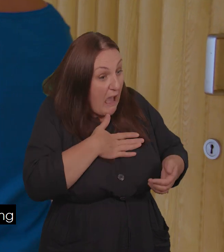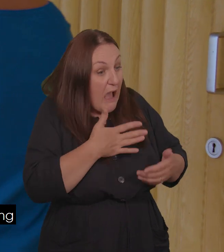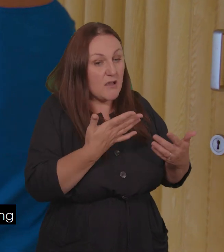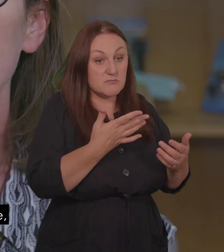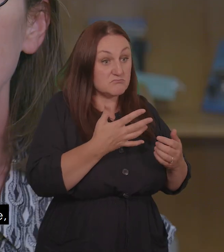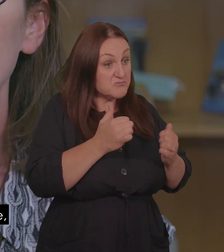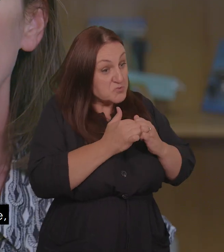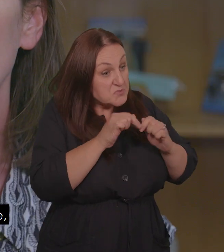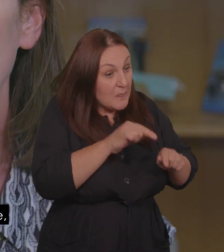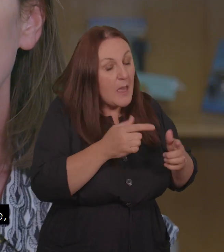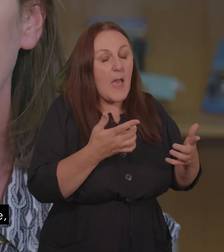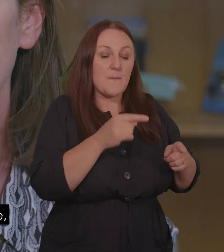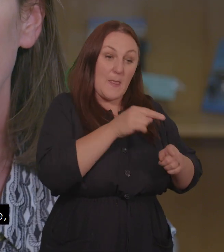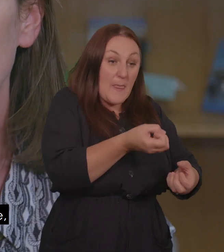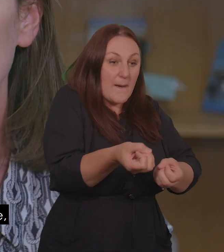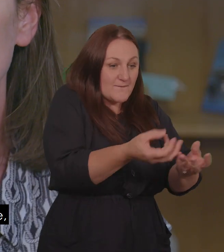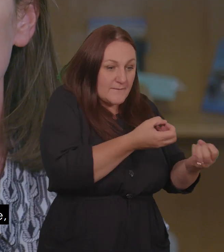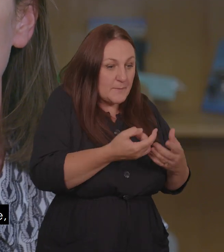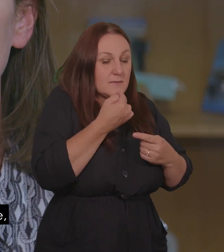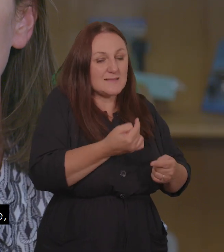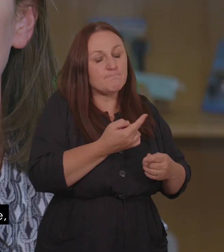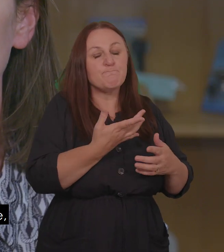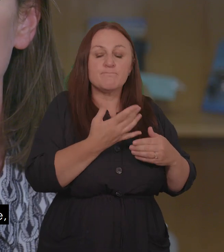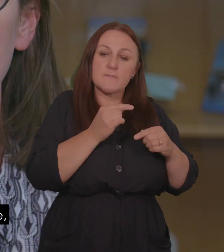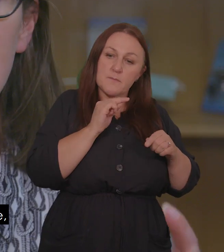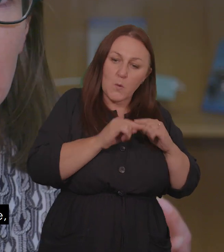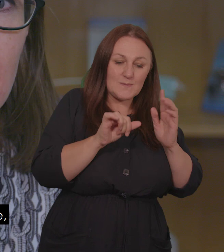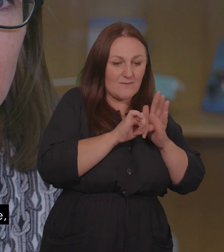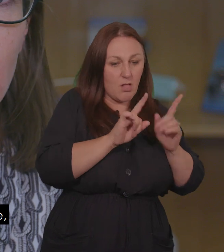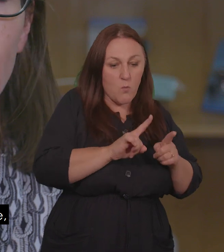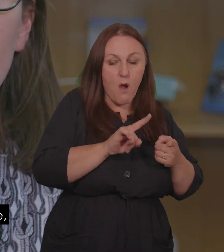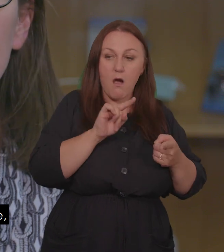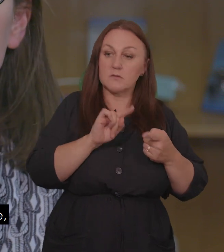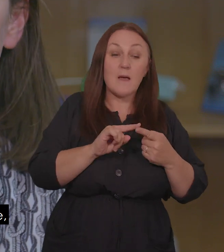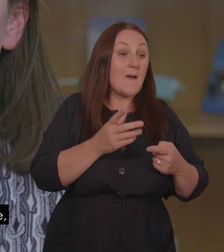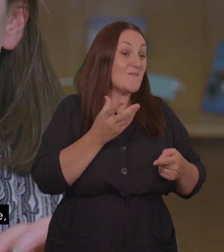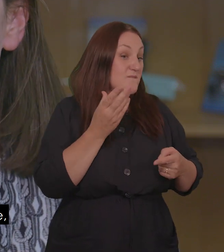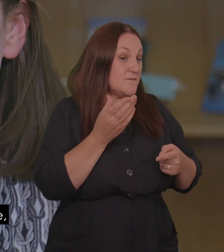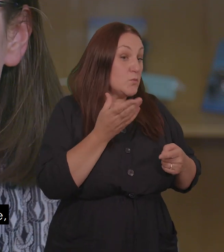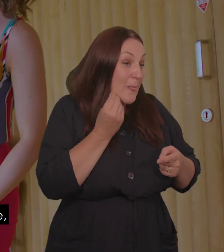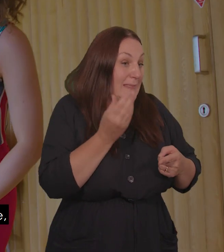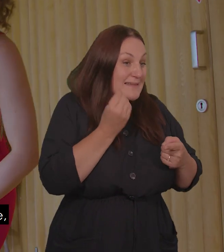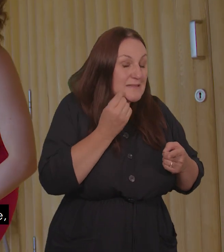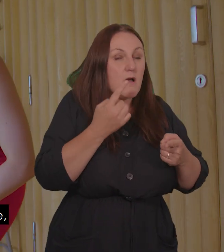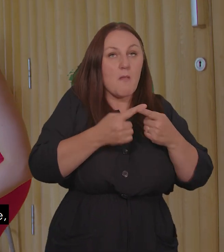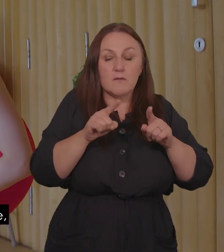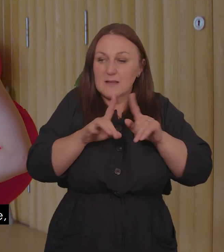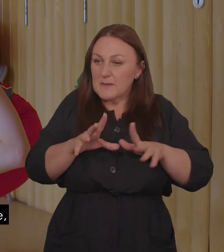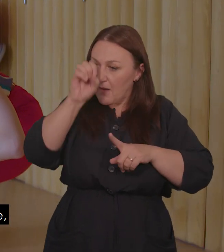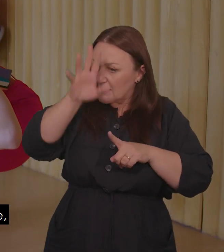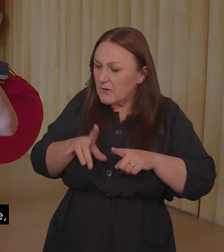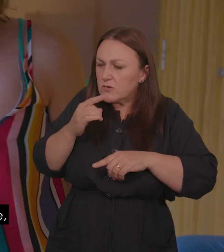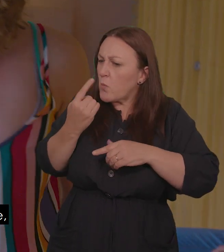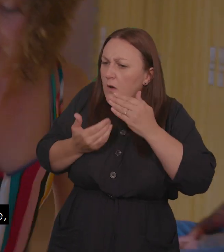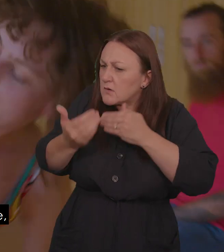works for them? They said what they find most tricky is trying to listen to the voice, trying to experience what's going on,